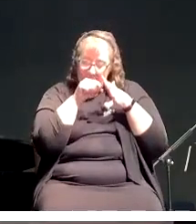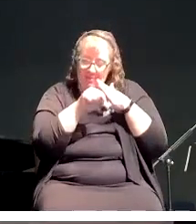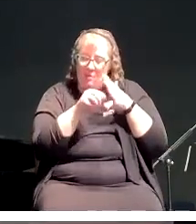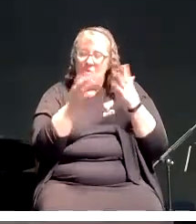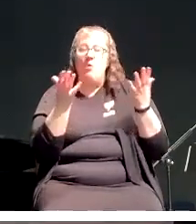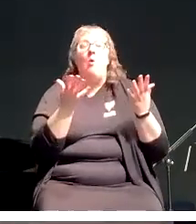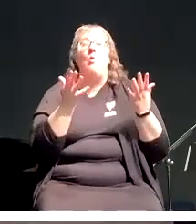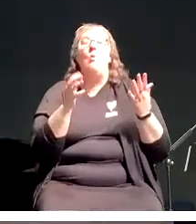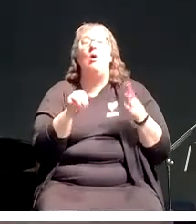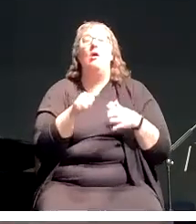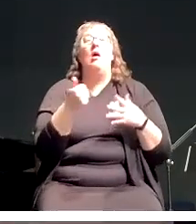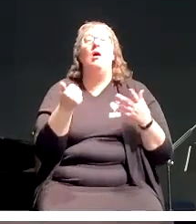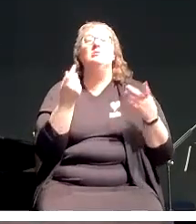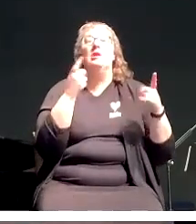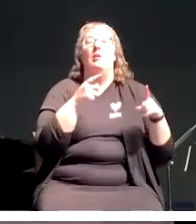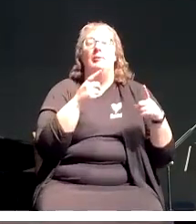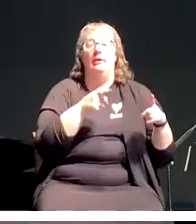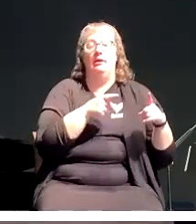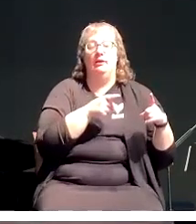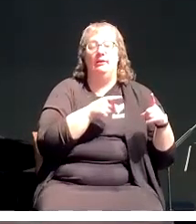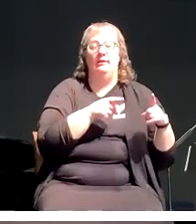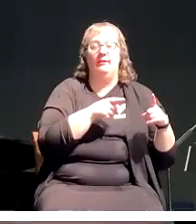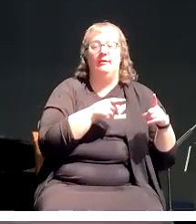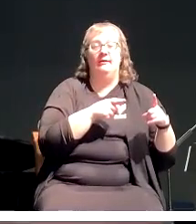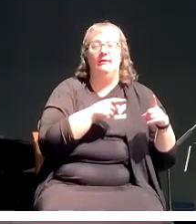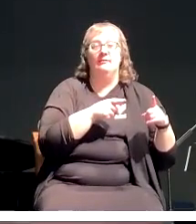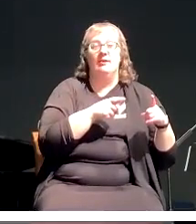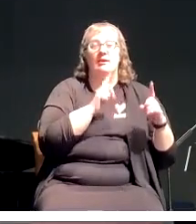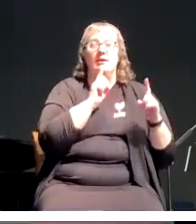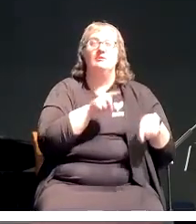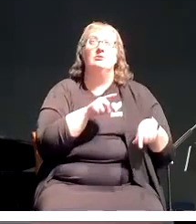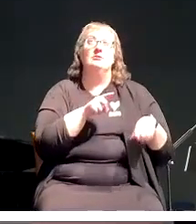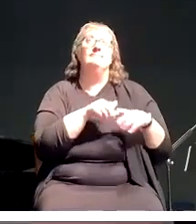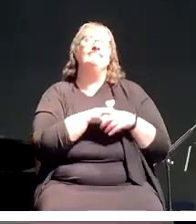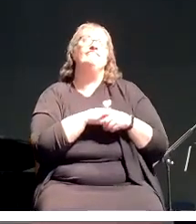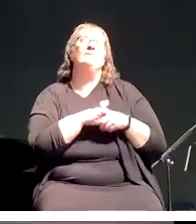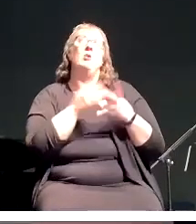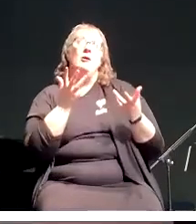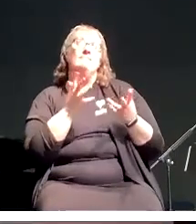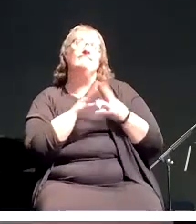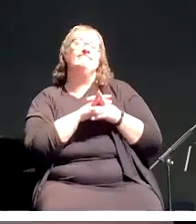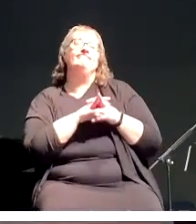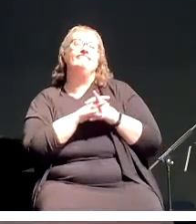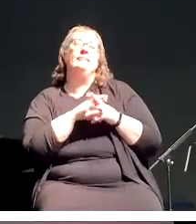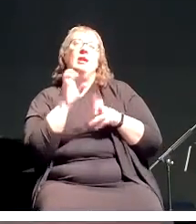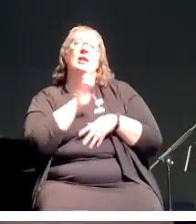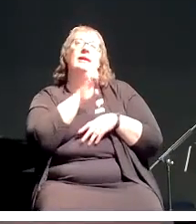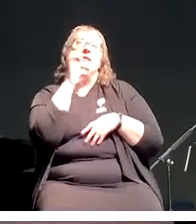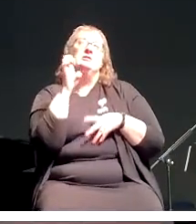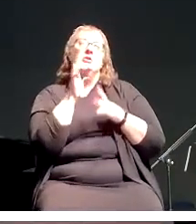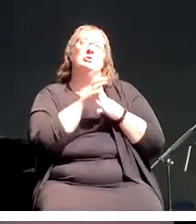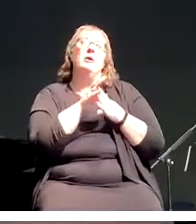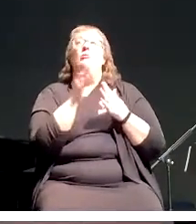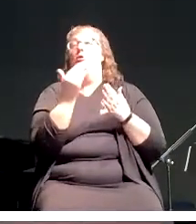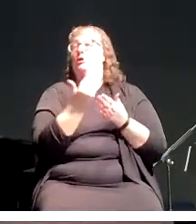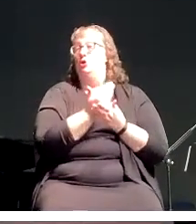so what else is happening there? And you get answers like, well, Easter is about